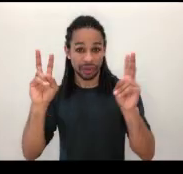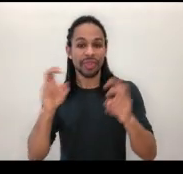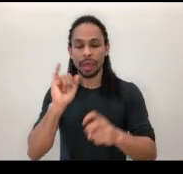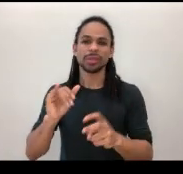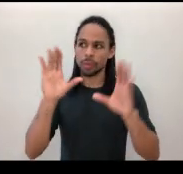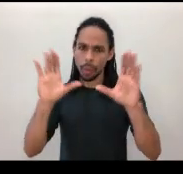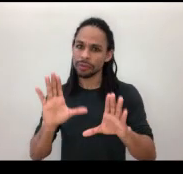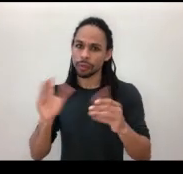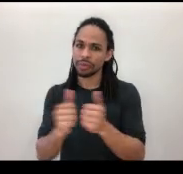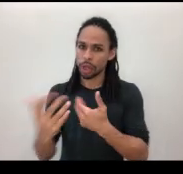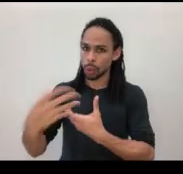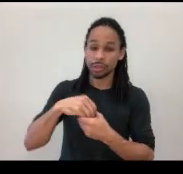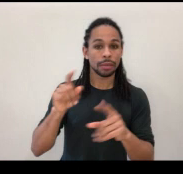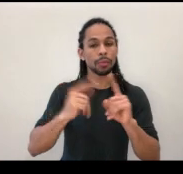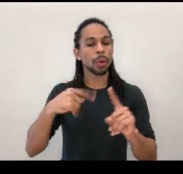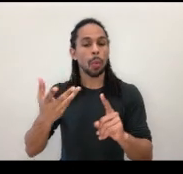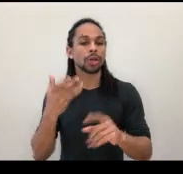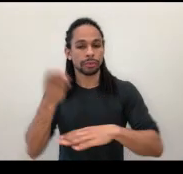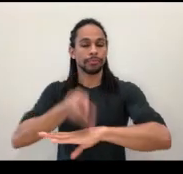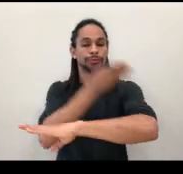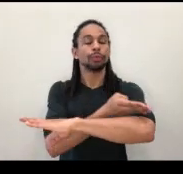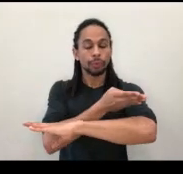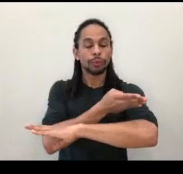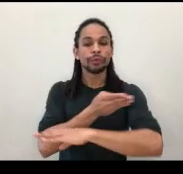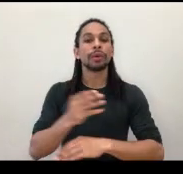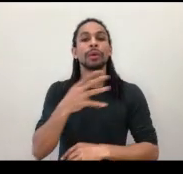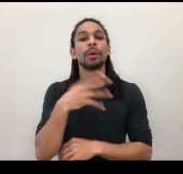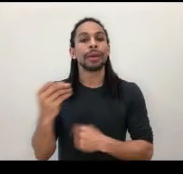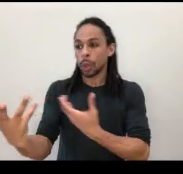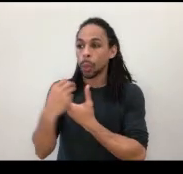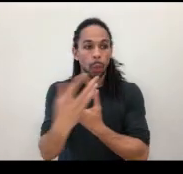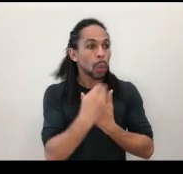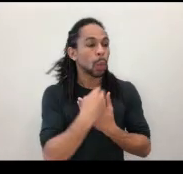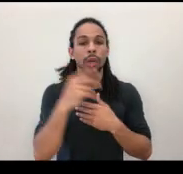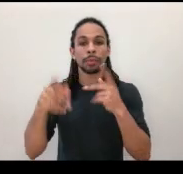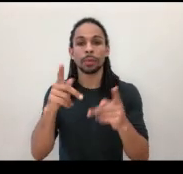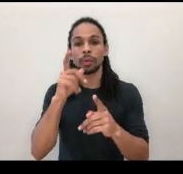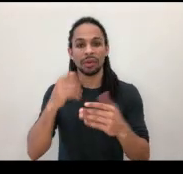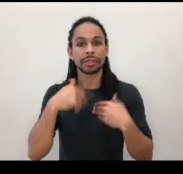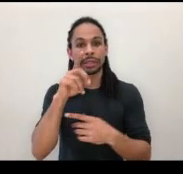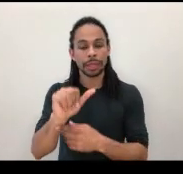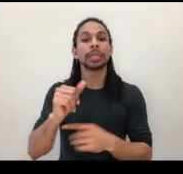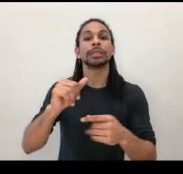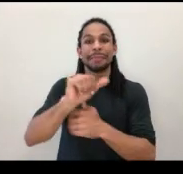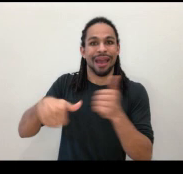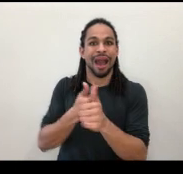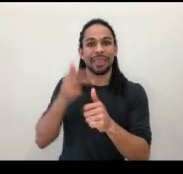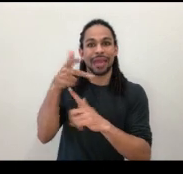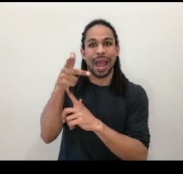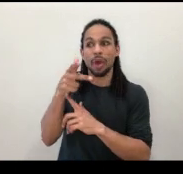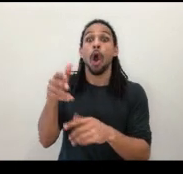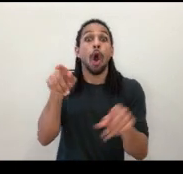was a wonderful inclusion, but we wanted to do better on this one and include people with disabilities behind the camera as well as in front of